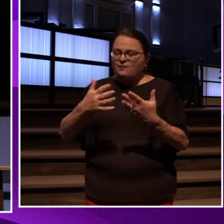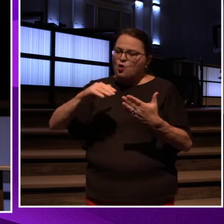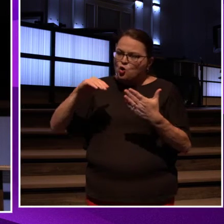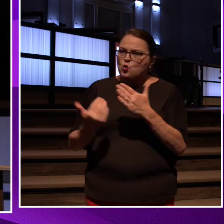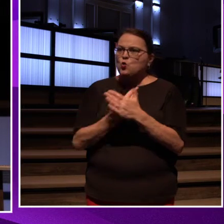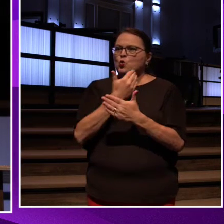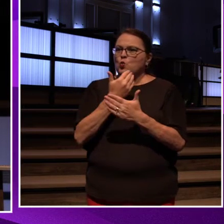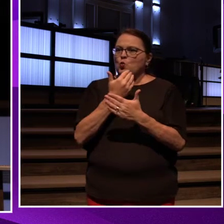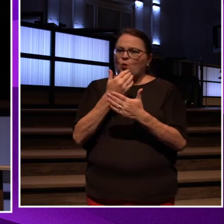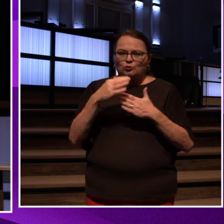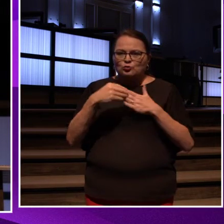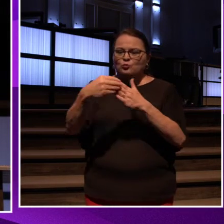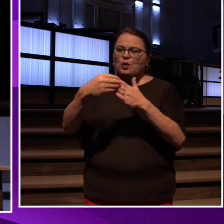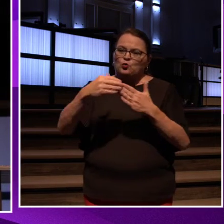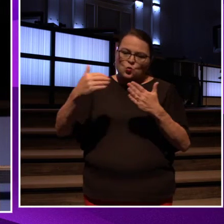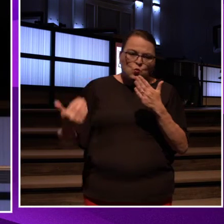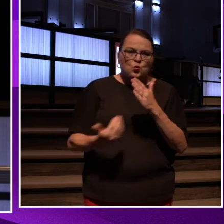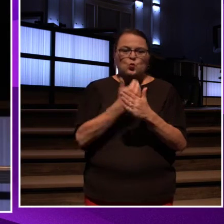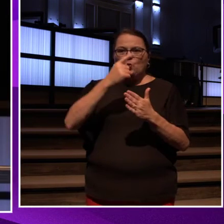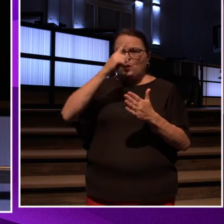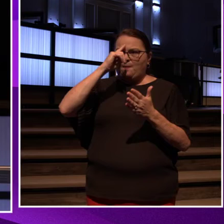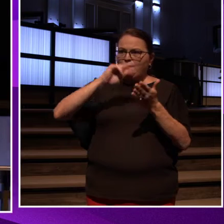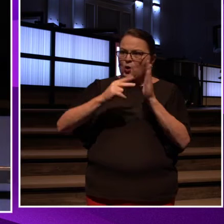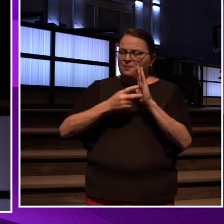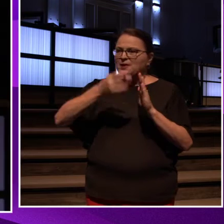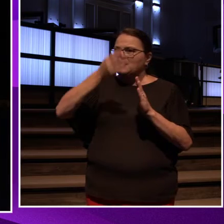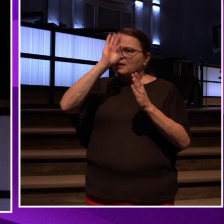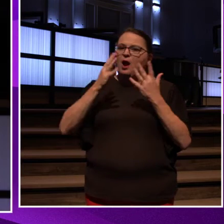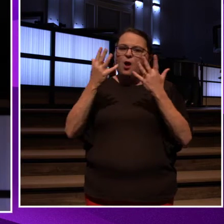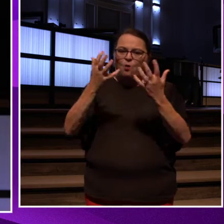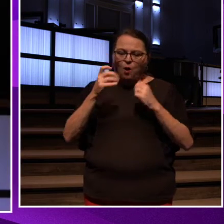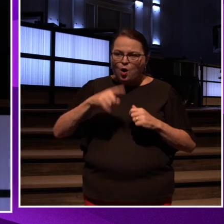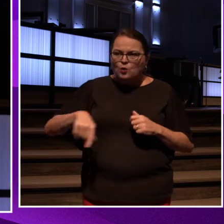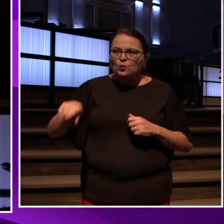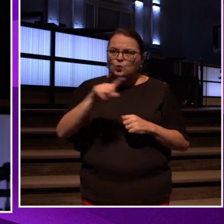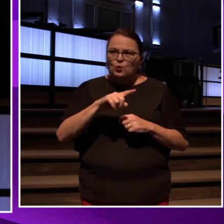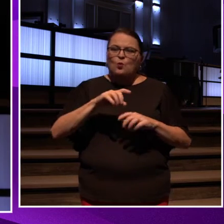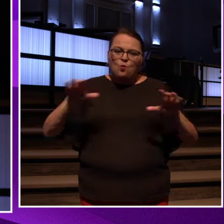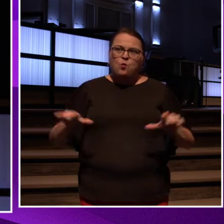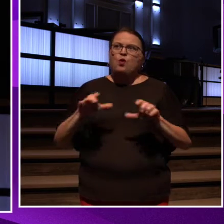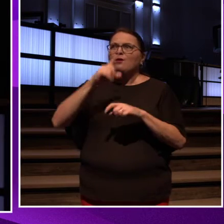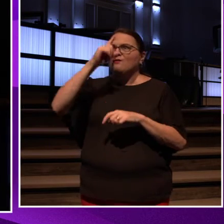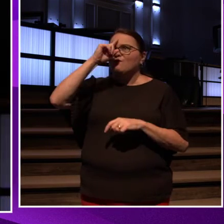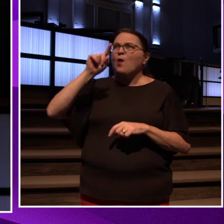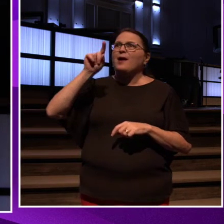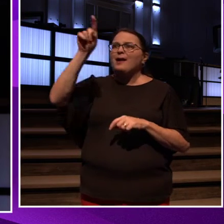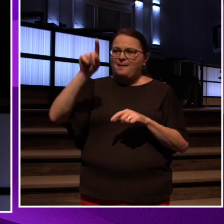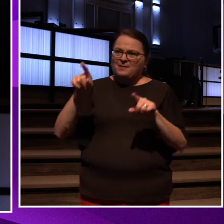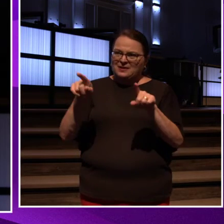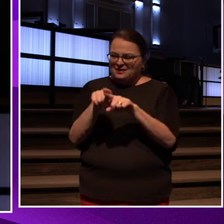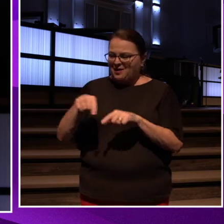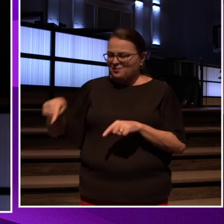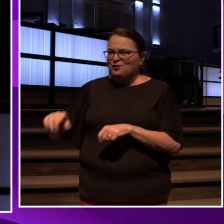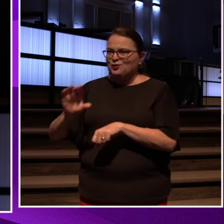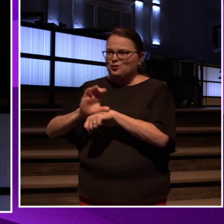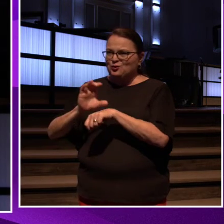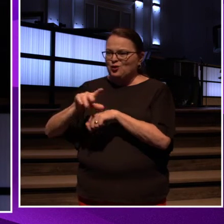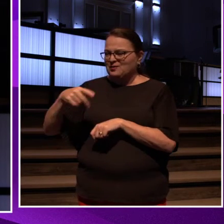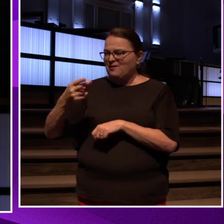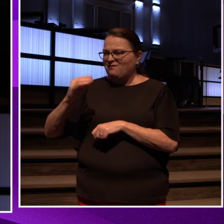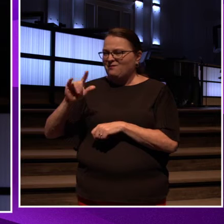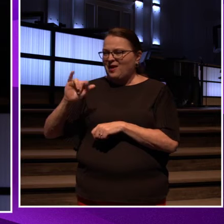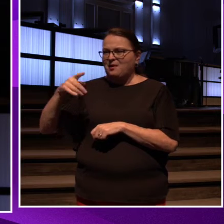new purpose. And God is wanting you to do a work for Him, the way this church at Philippi was. There has to